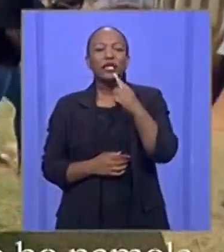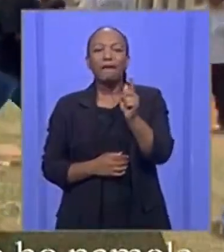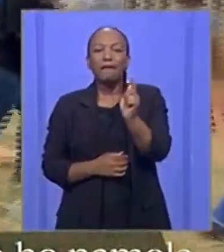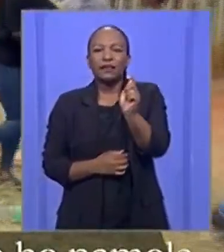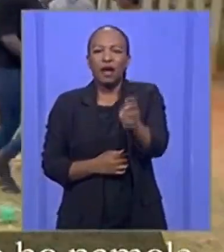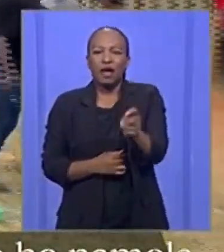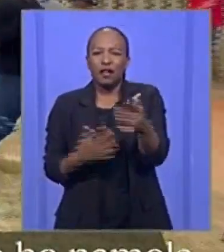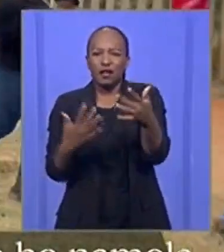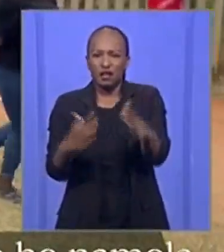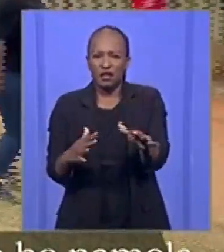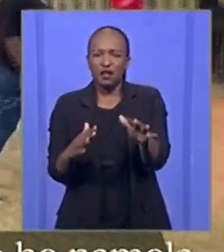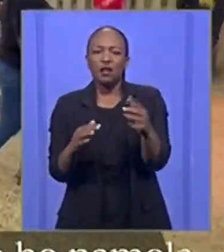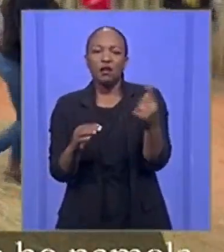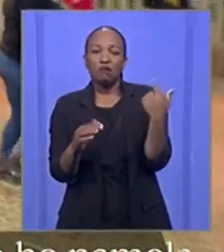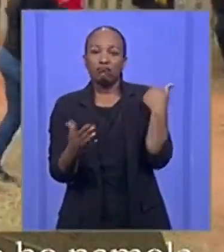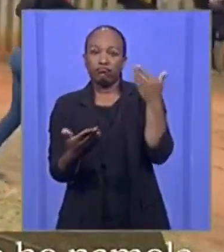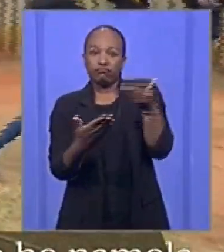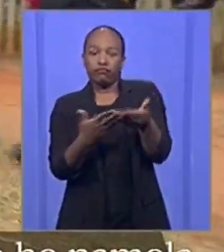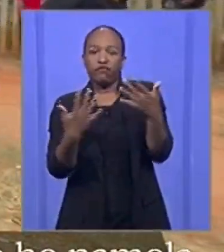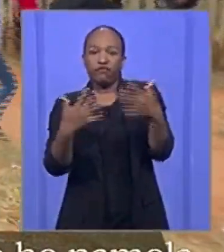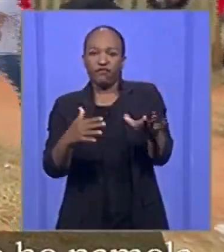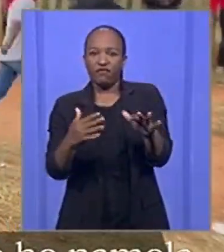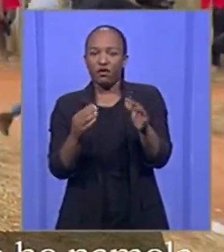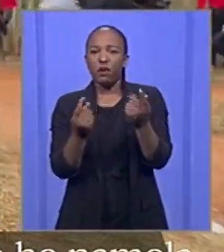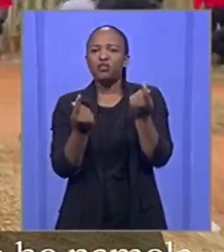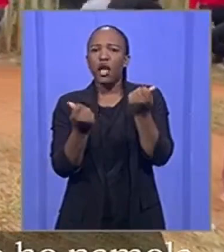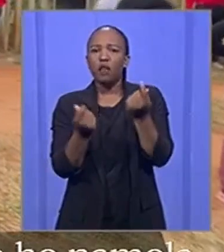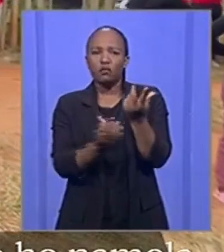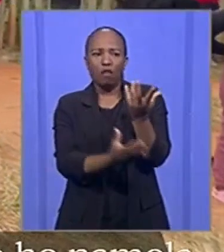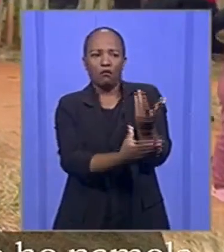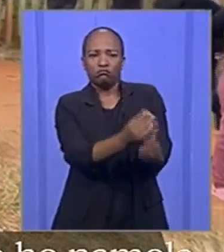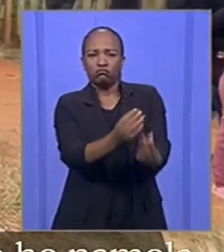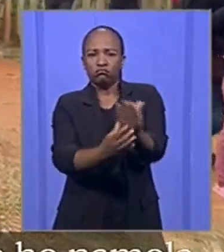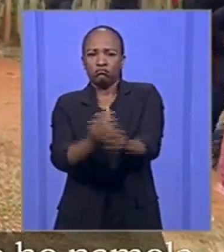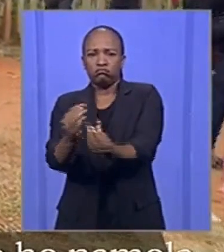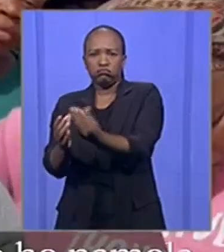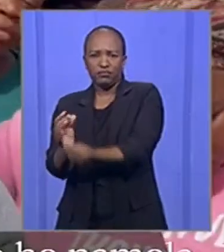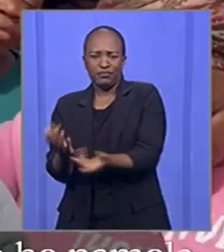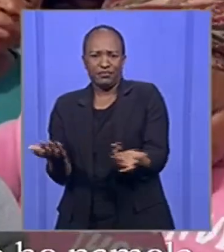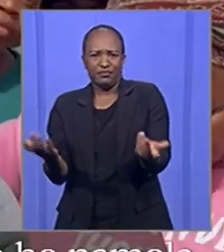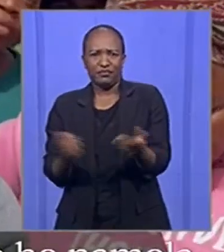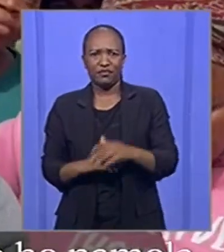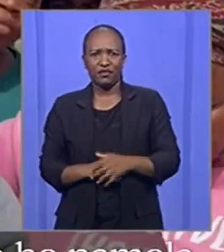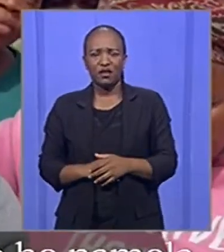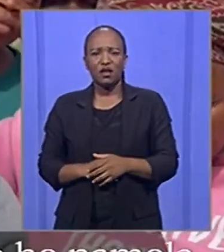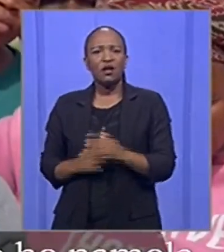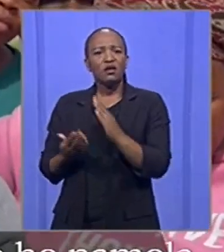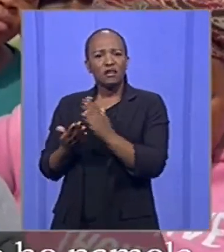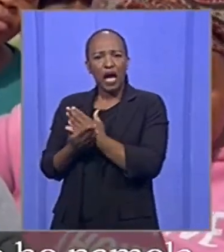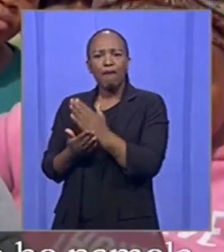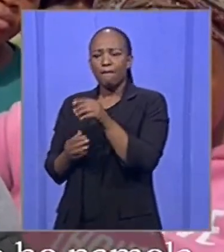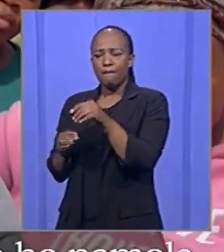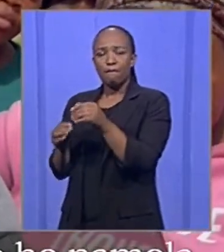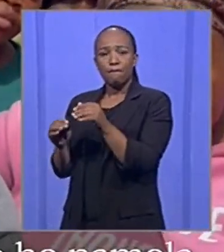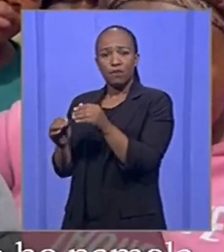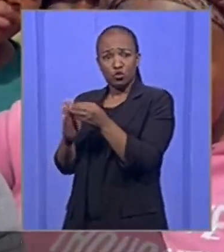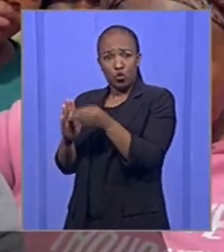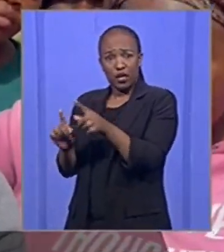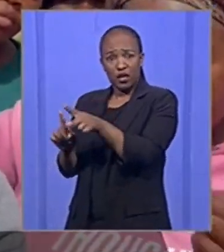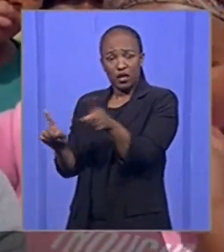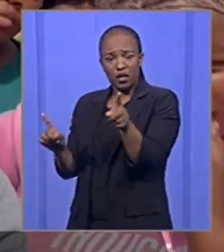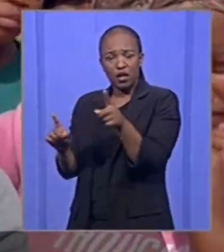mola moa ba ditirelo wa thwalwa mašeleng a bona no nyamalla ka mokgwa o sa tsebiego. Go na le bana ba bangwe ba ile reng ba dula dirumong ba dependile mo